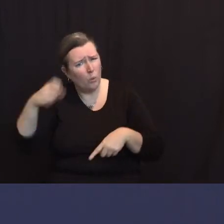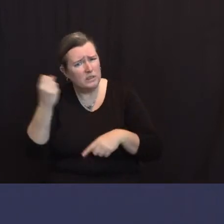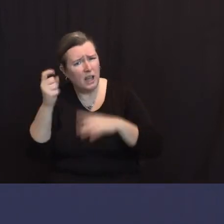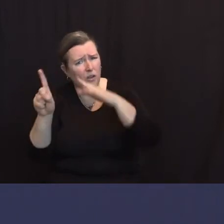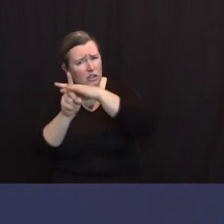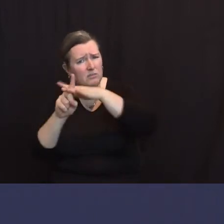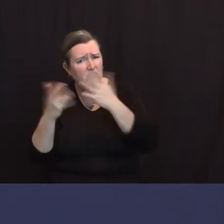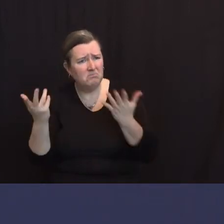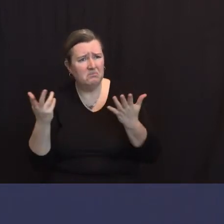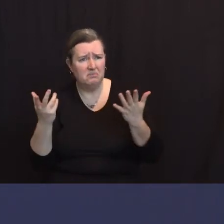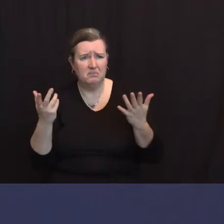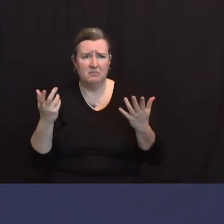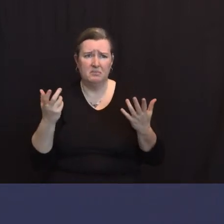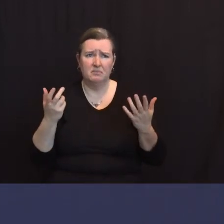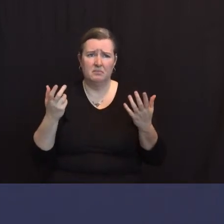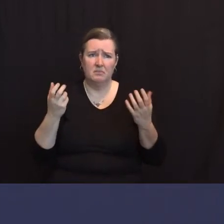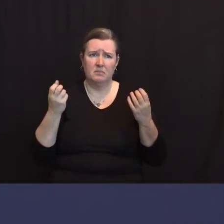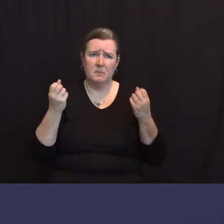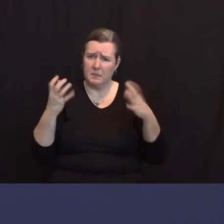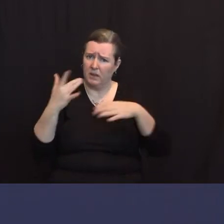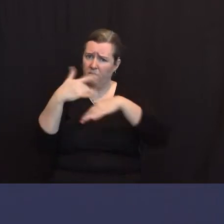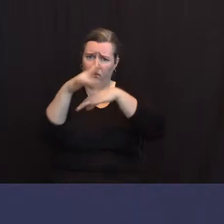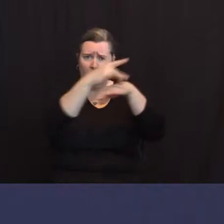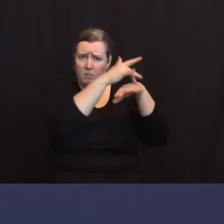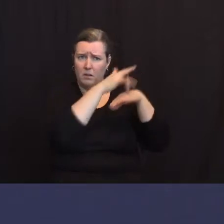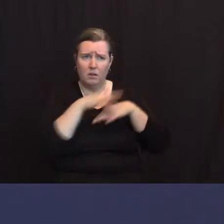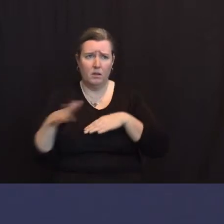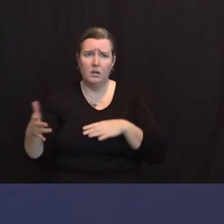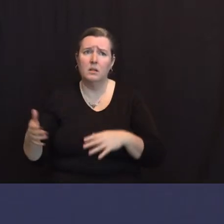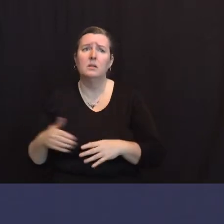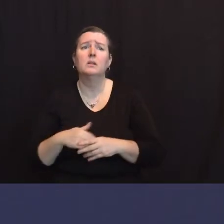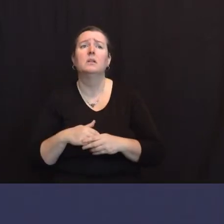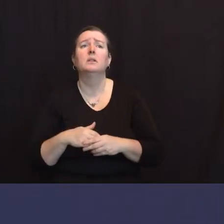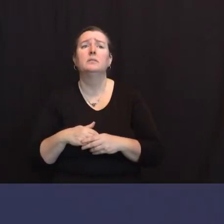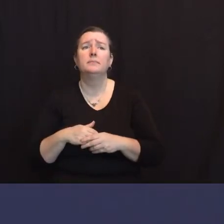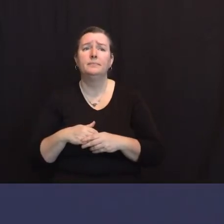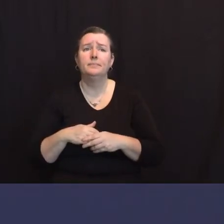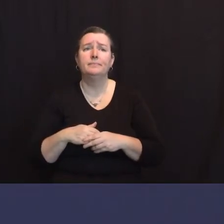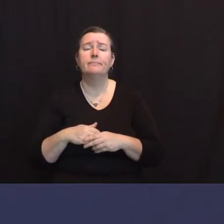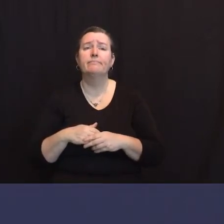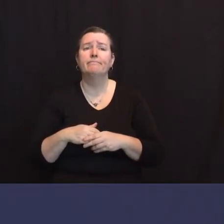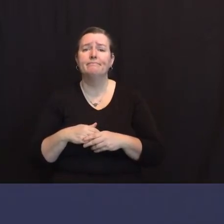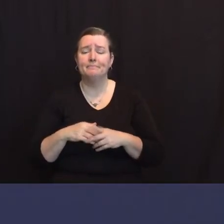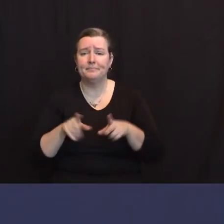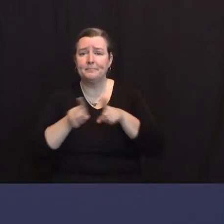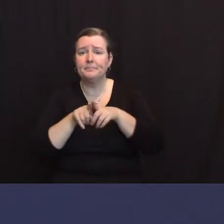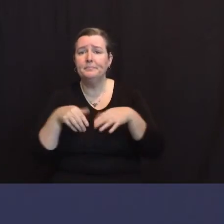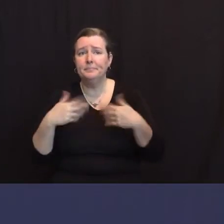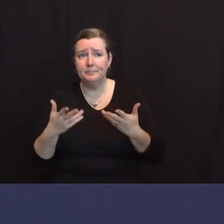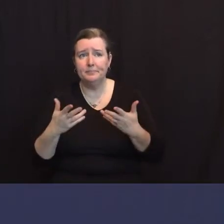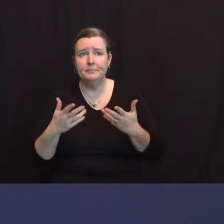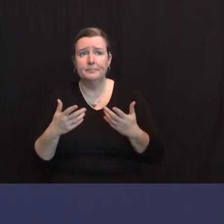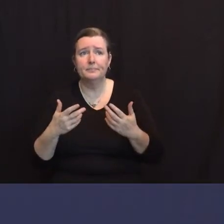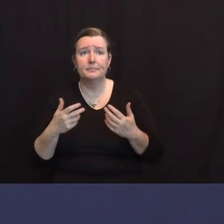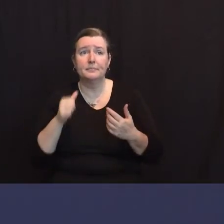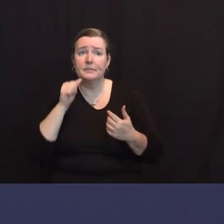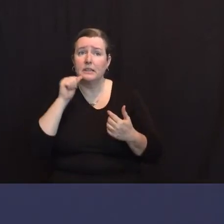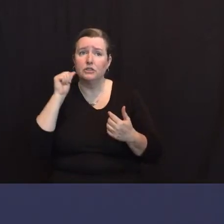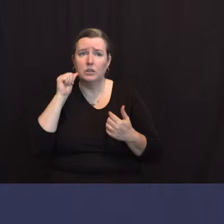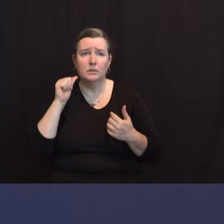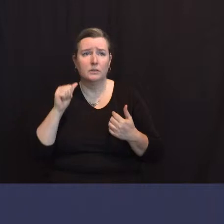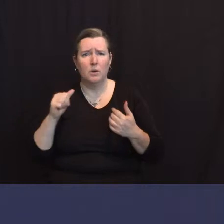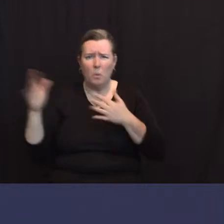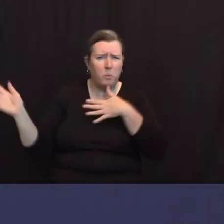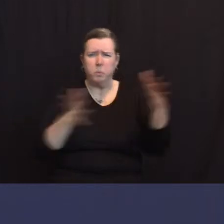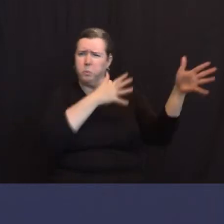considered given the power outages, but I'm going to channel Pat Callahan, Eddie, on our behalf and say with the high winds yesterday, listen, I'm